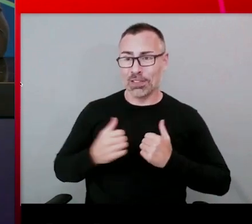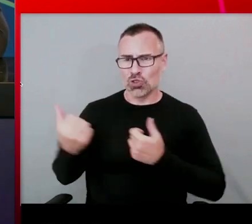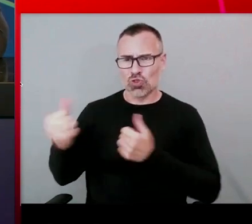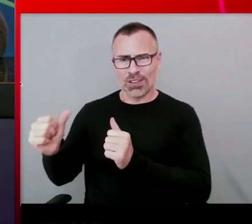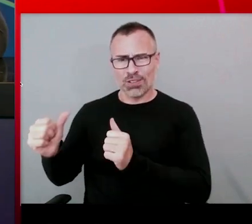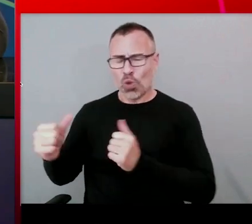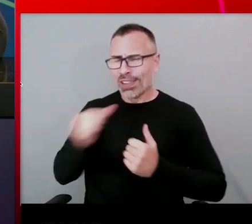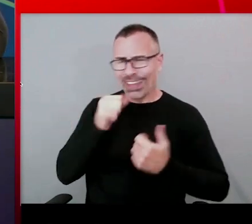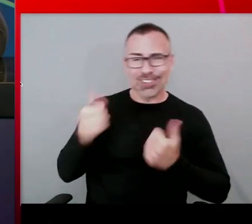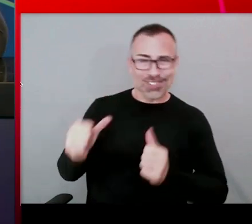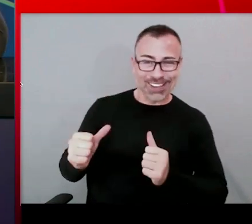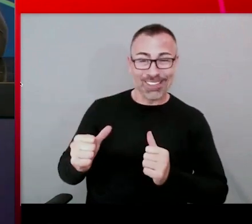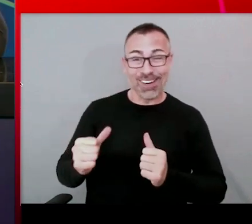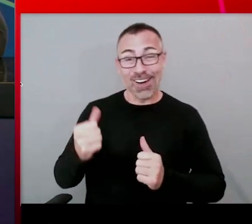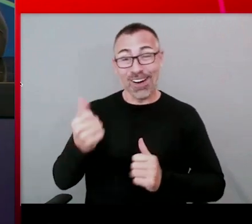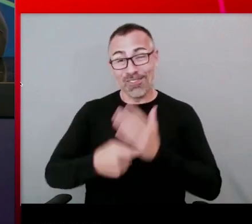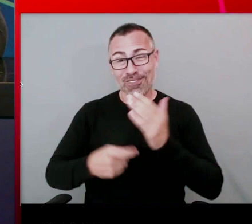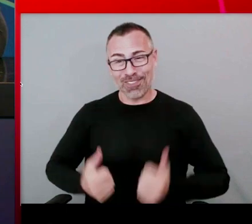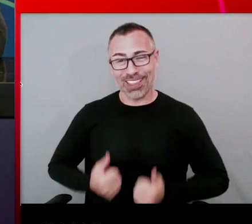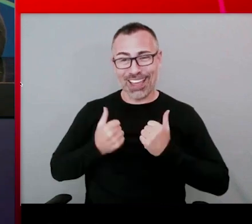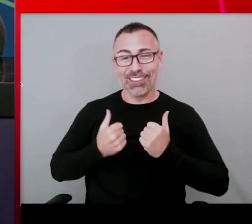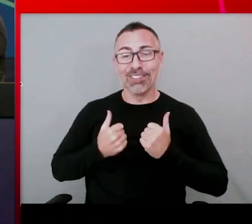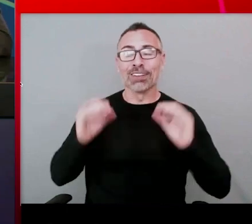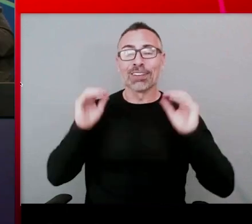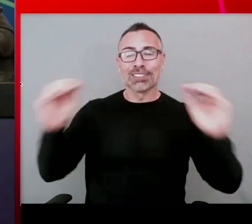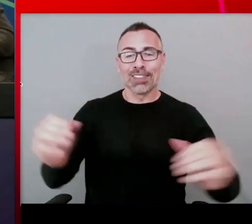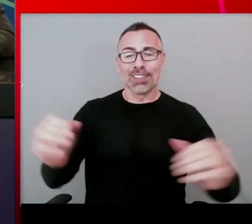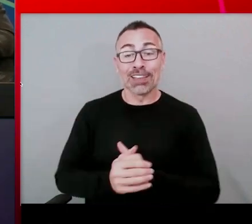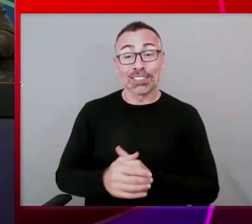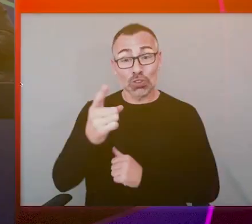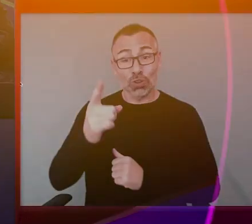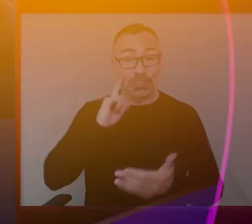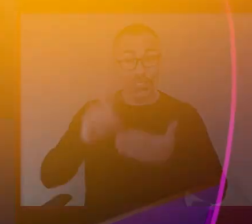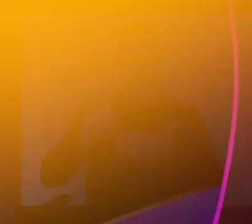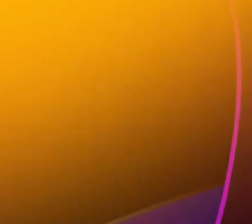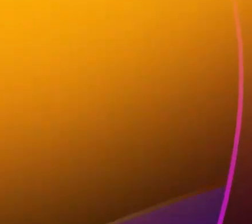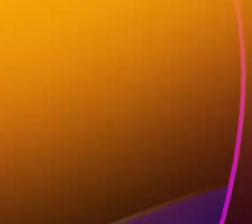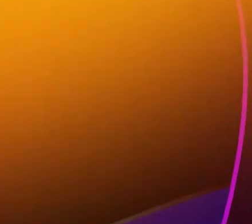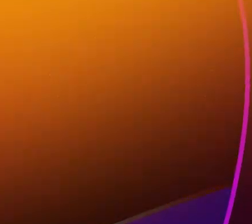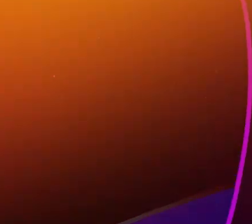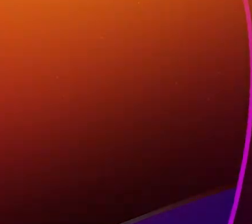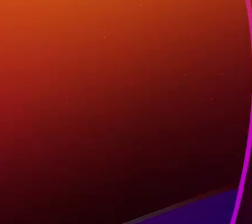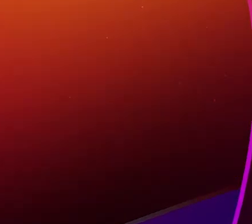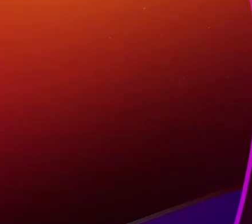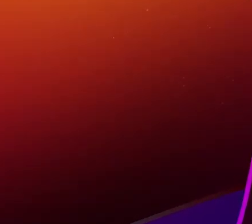check out split.io and we will be right back with more from AWS On Air.